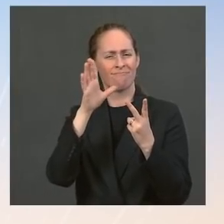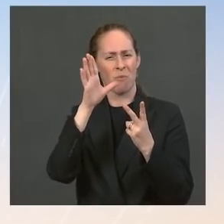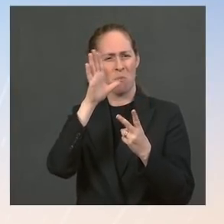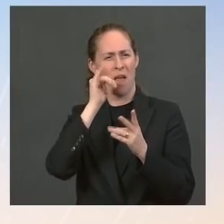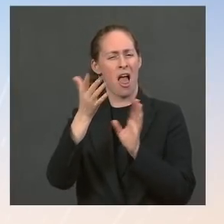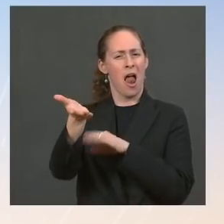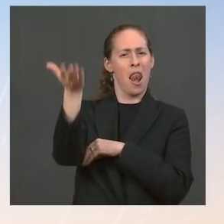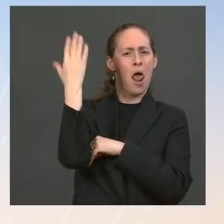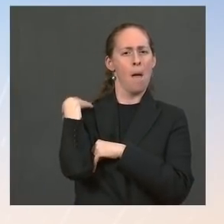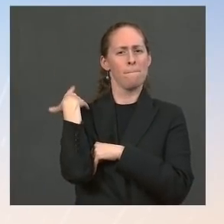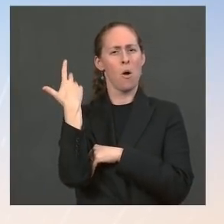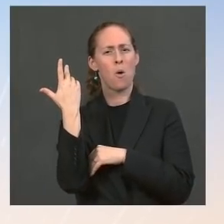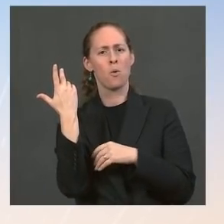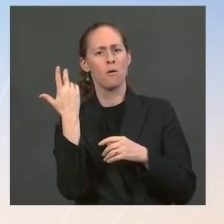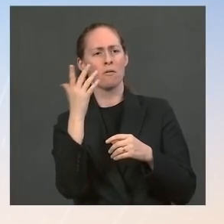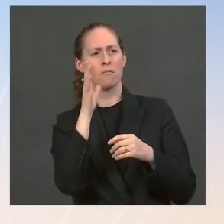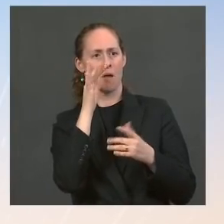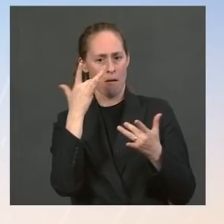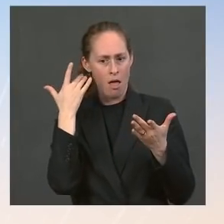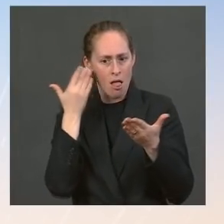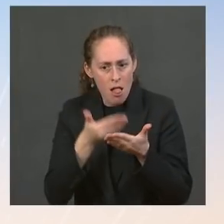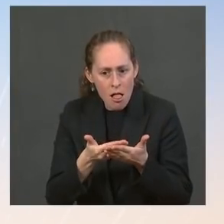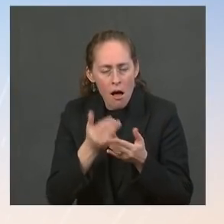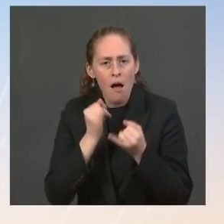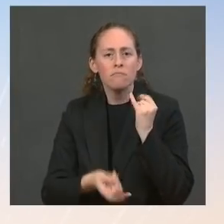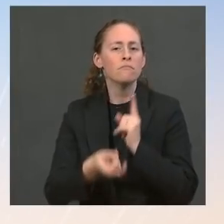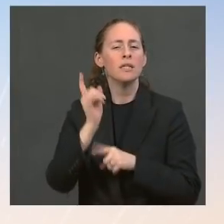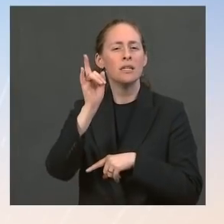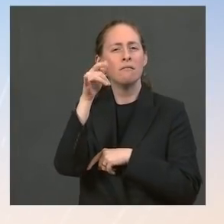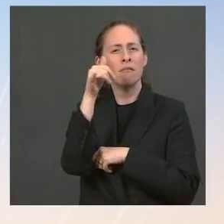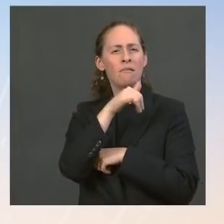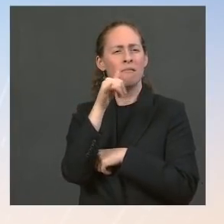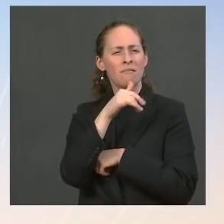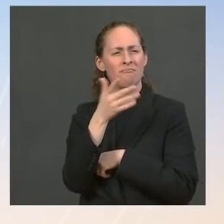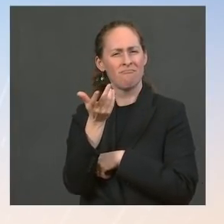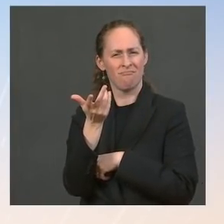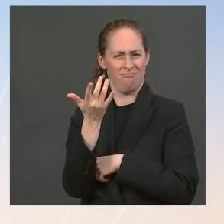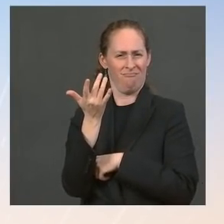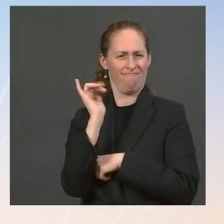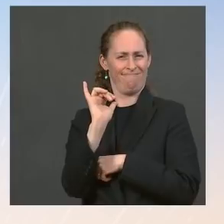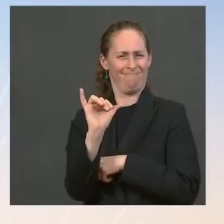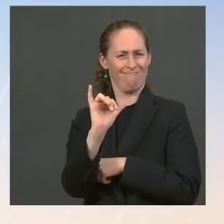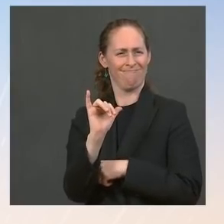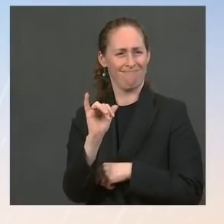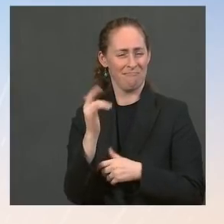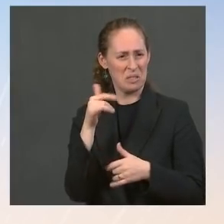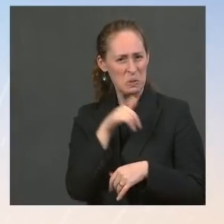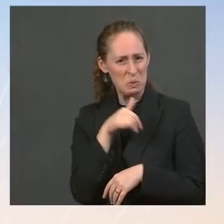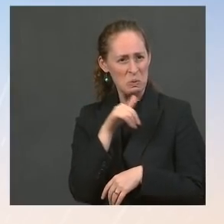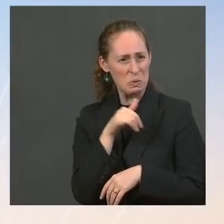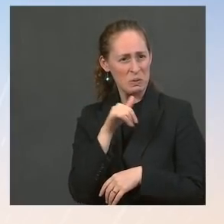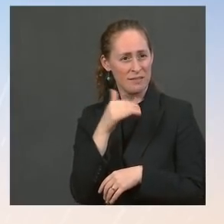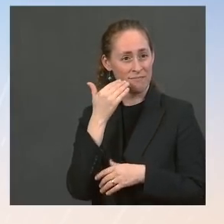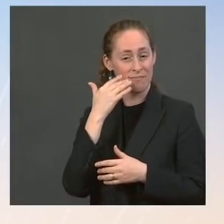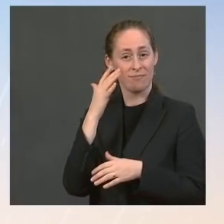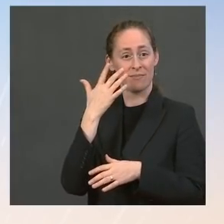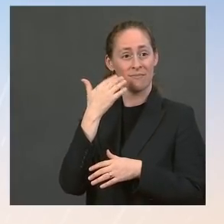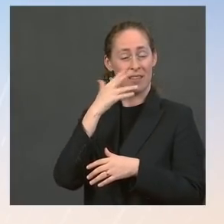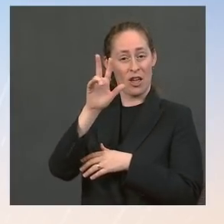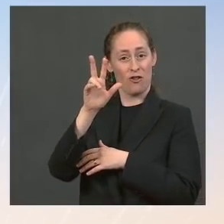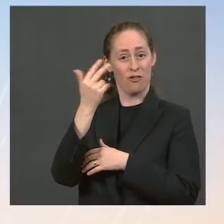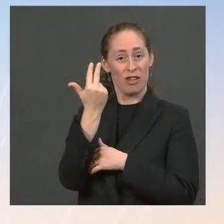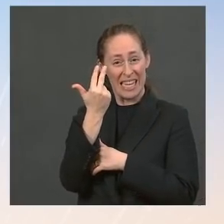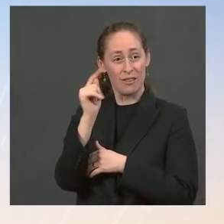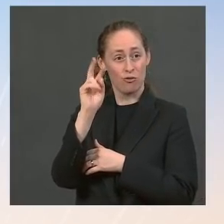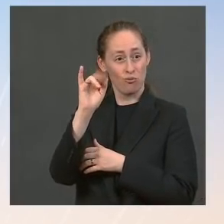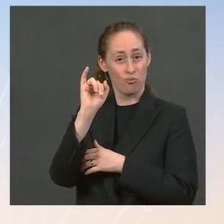take half a loaf and say, this is low-hanging fruit, it's a $1.2 trillion infrastructure plan, let's move on that? Why was that strategic